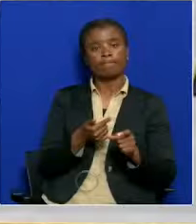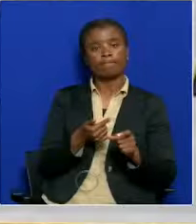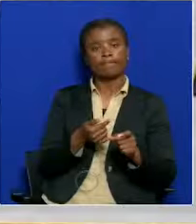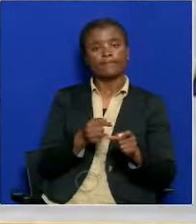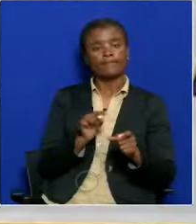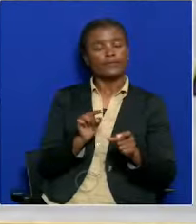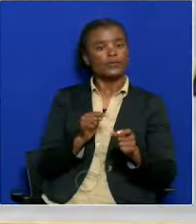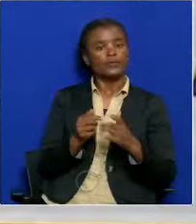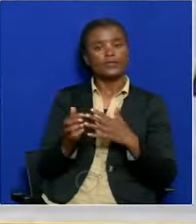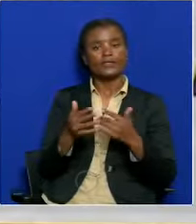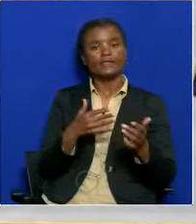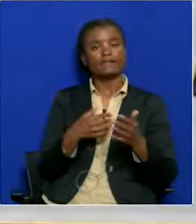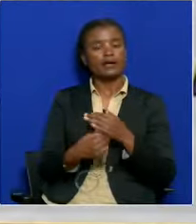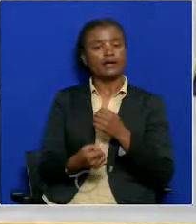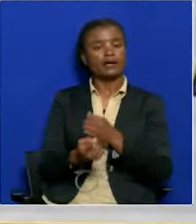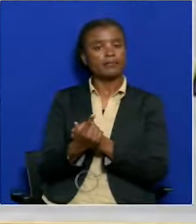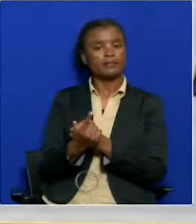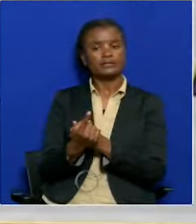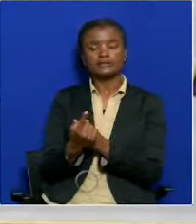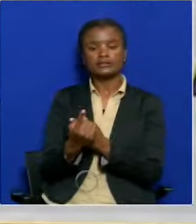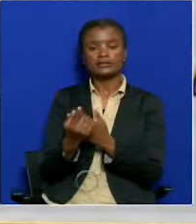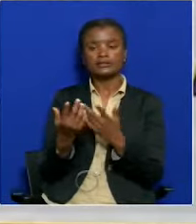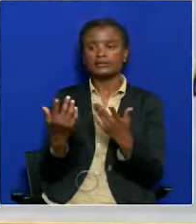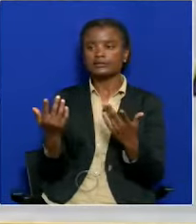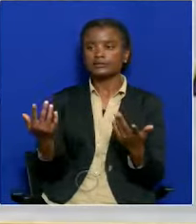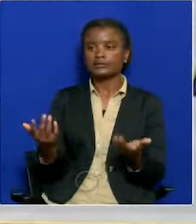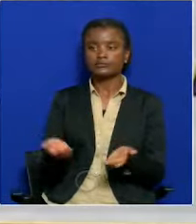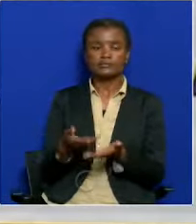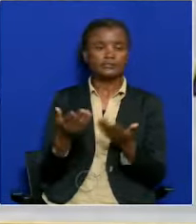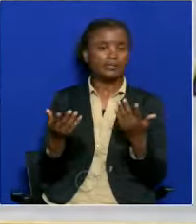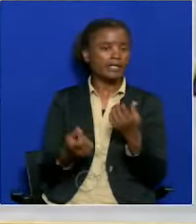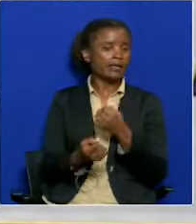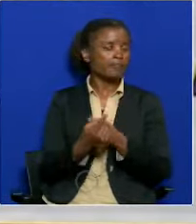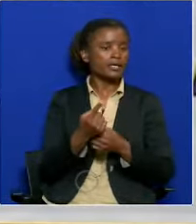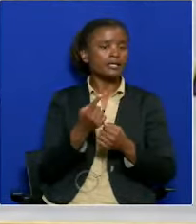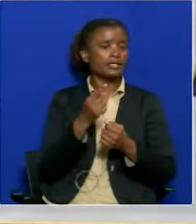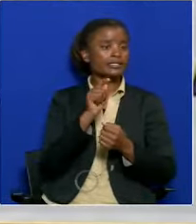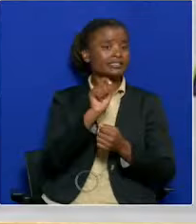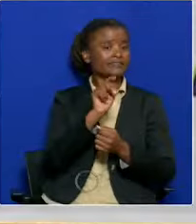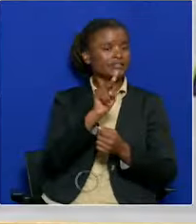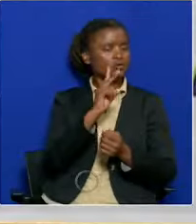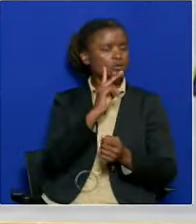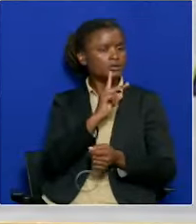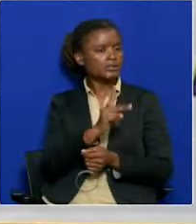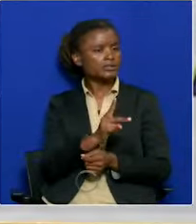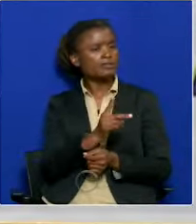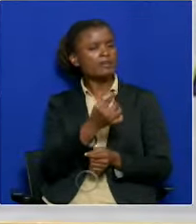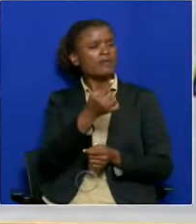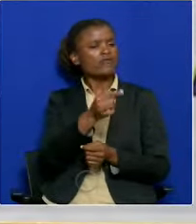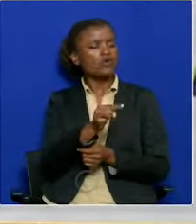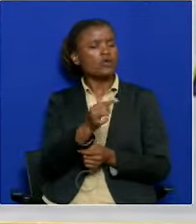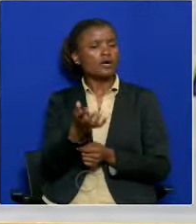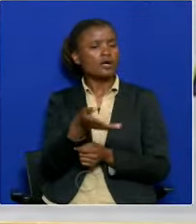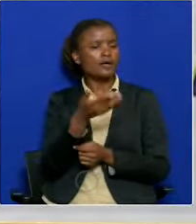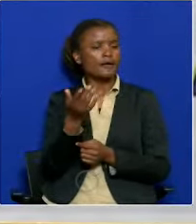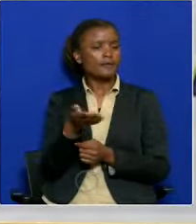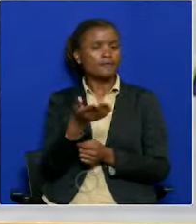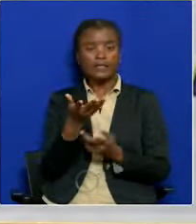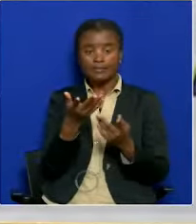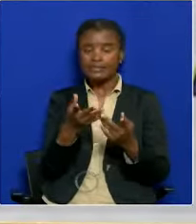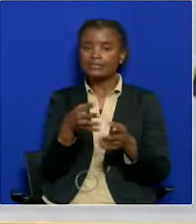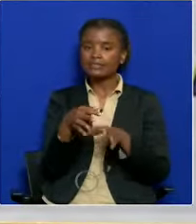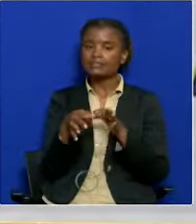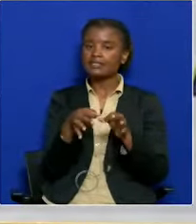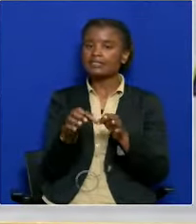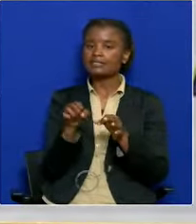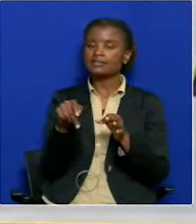happens, which is done, which they are on TV for, it's just relaying what SAPS is going to do and what SAPS have done and